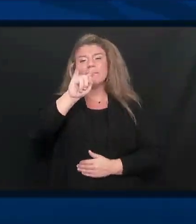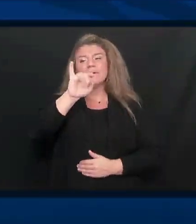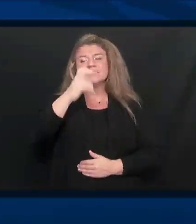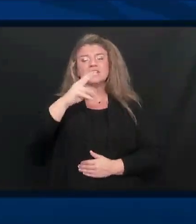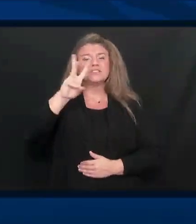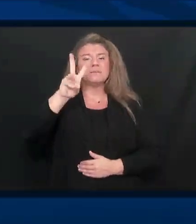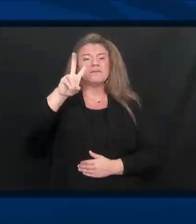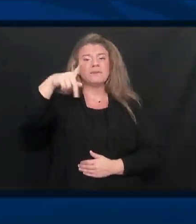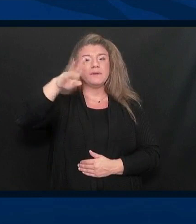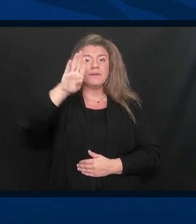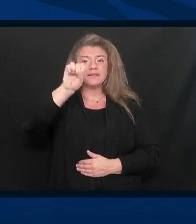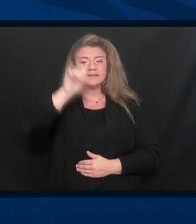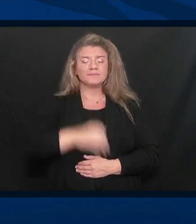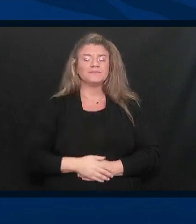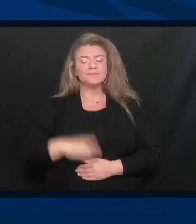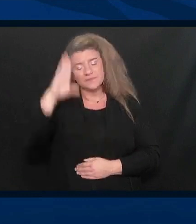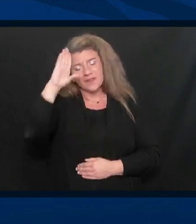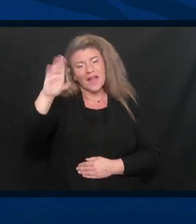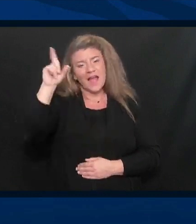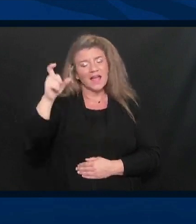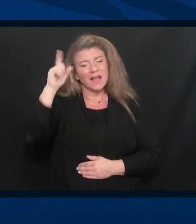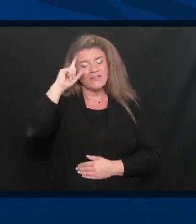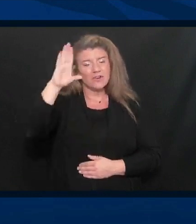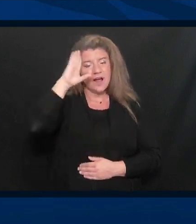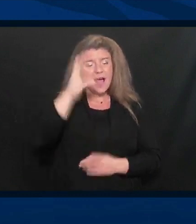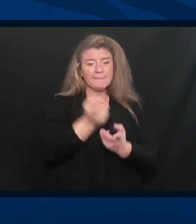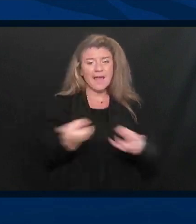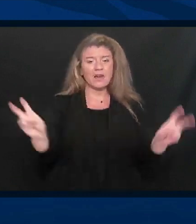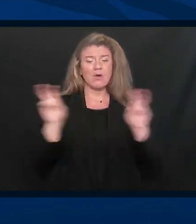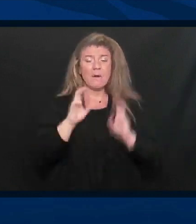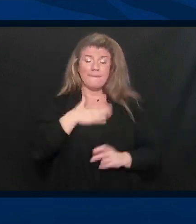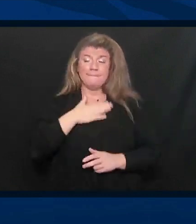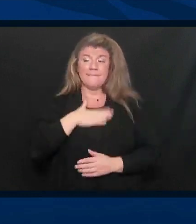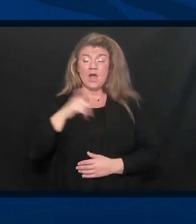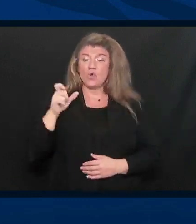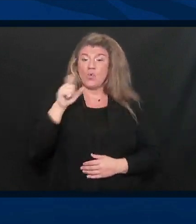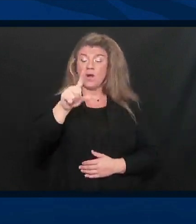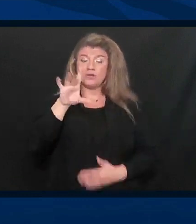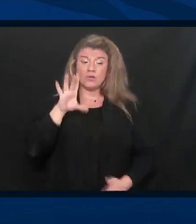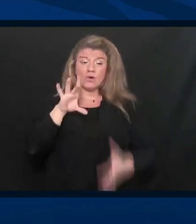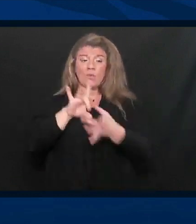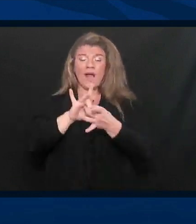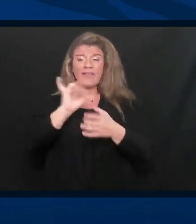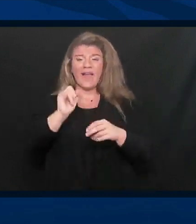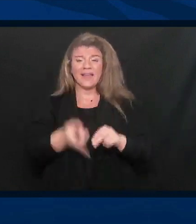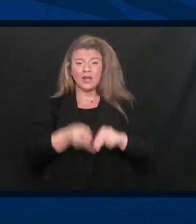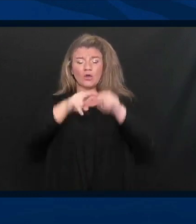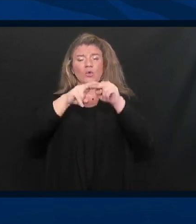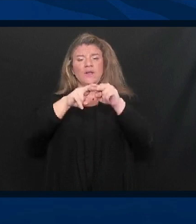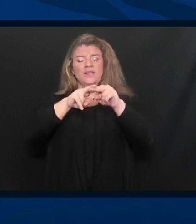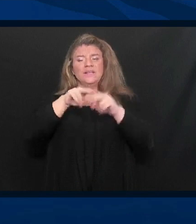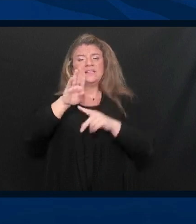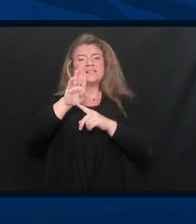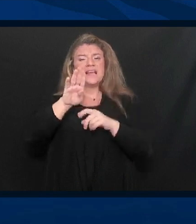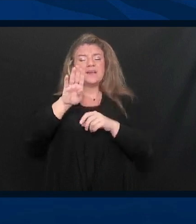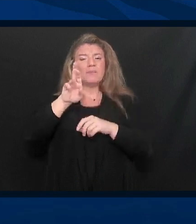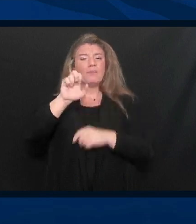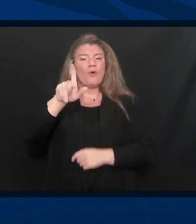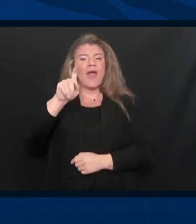Broadcasting. Hi, Governor. Hi, panel. My question is about this increase in breakthrough